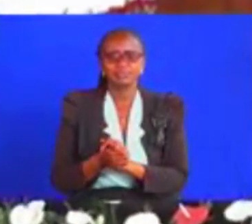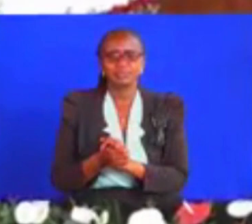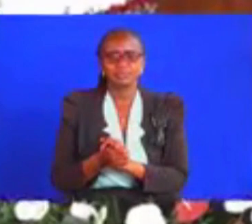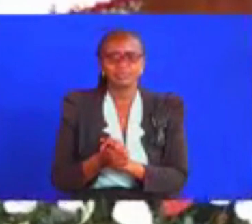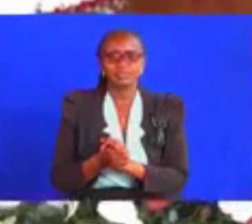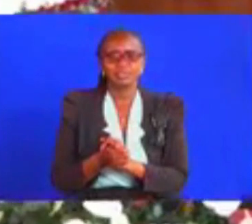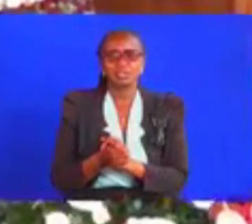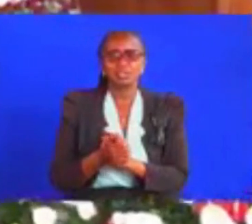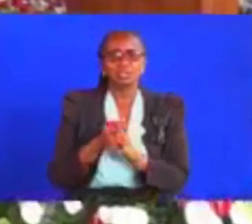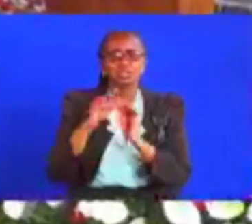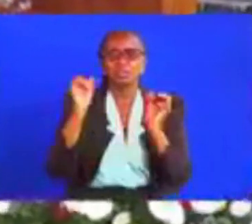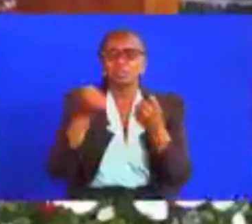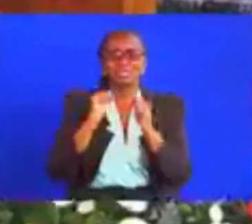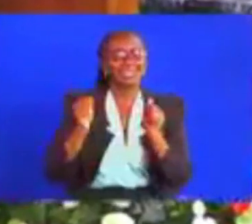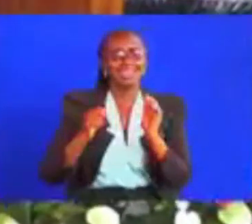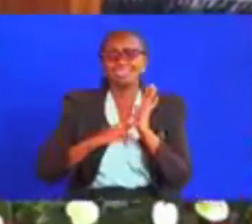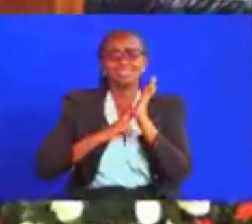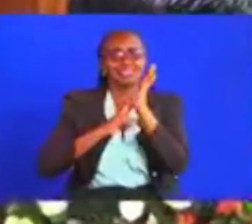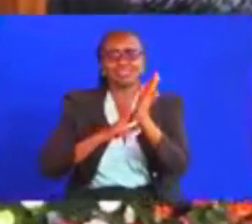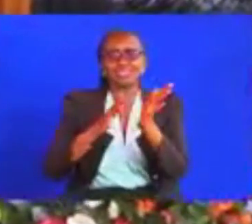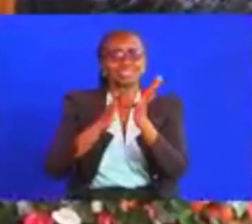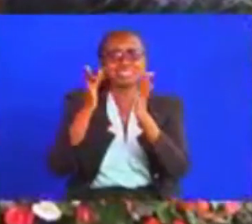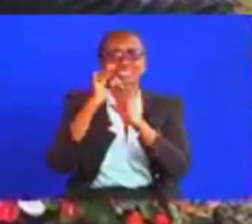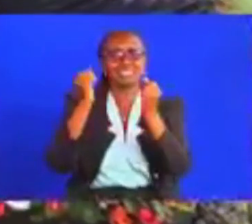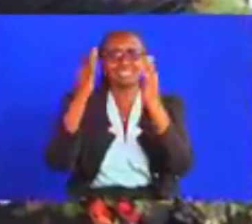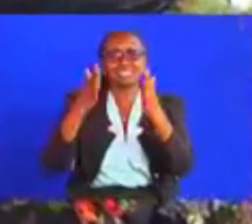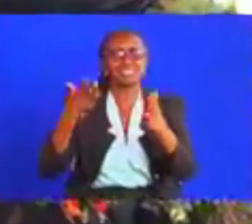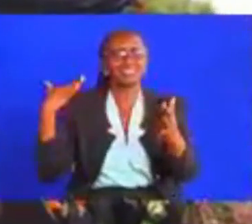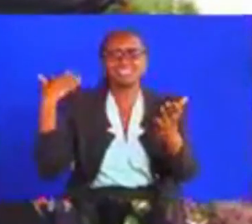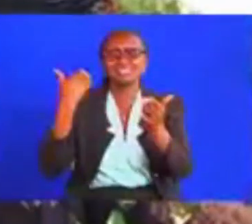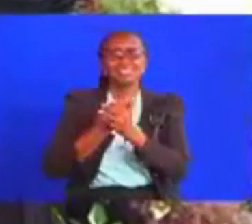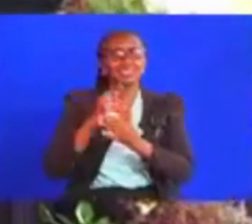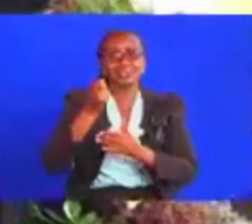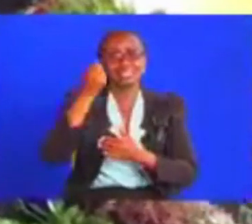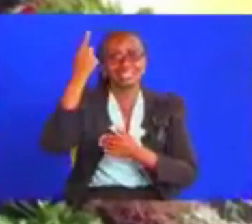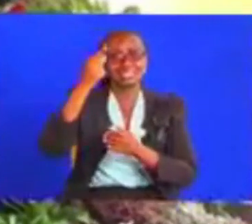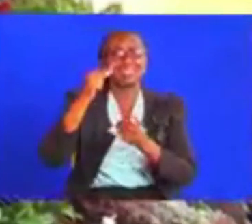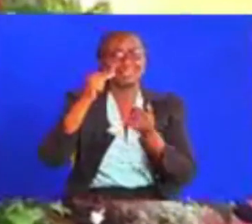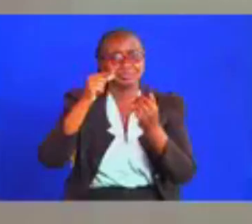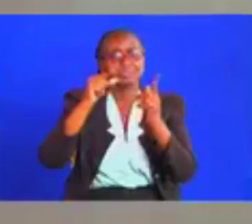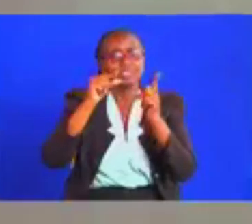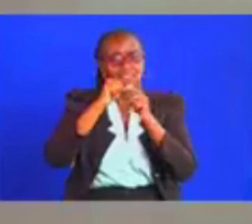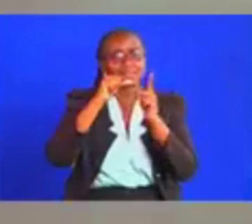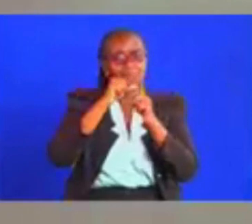You cannot reveal Jesus as Savior until you understand the gospel.